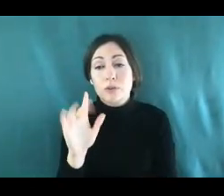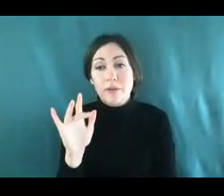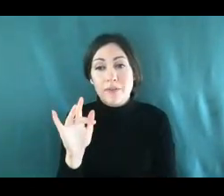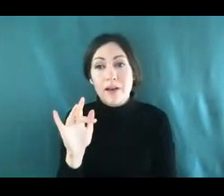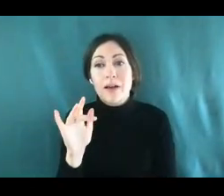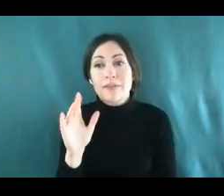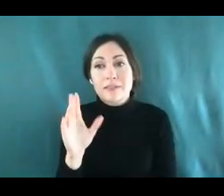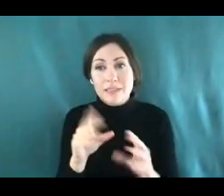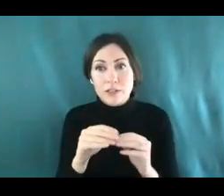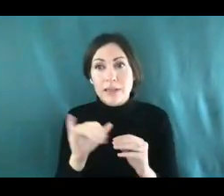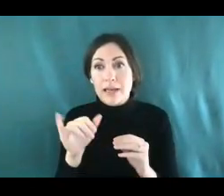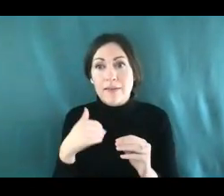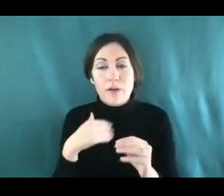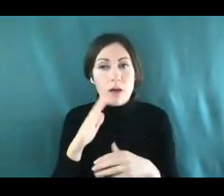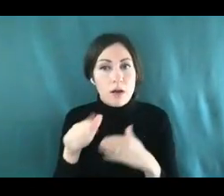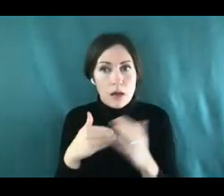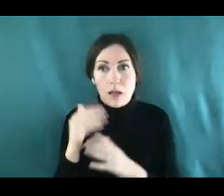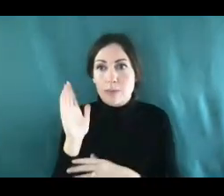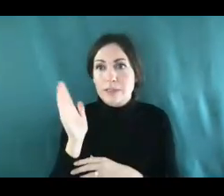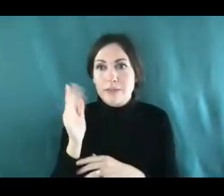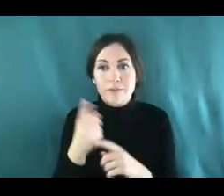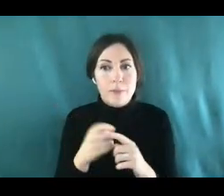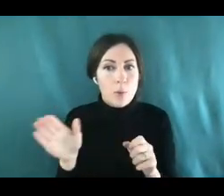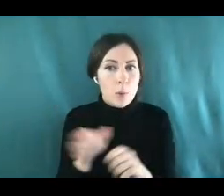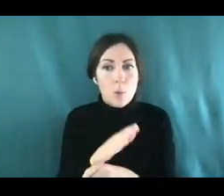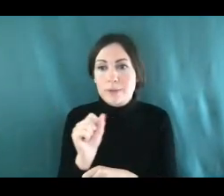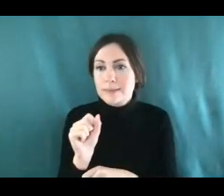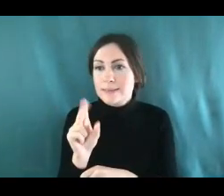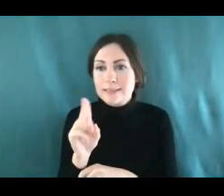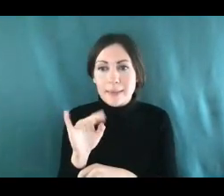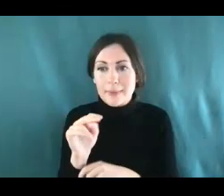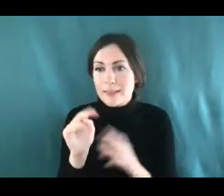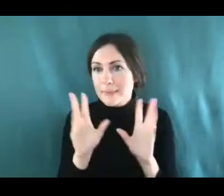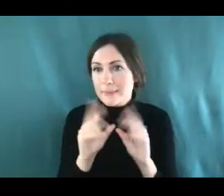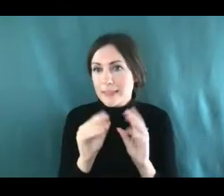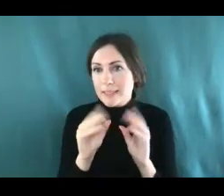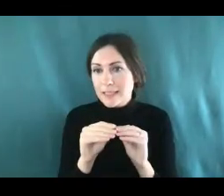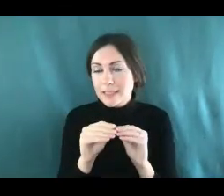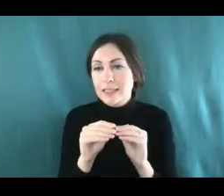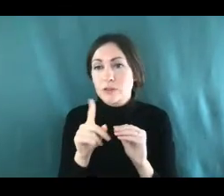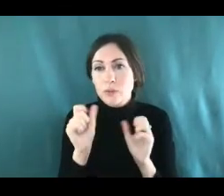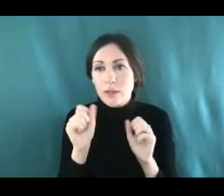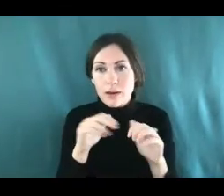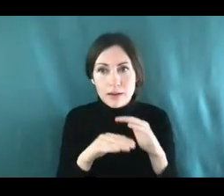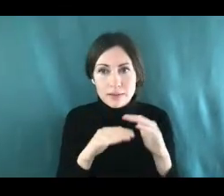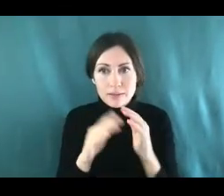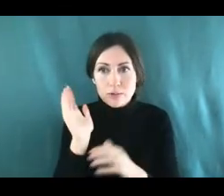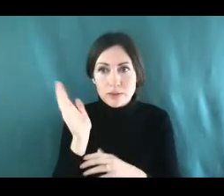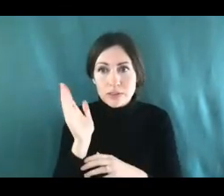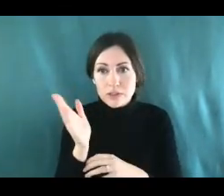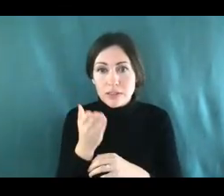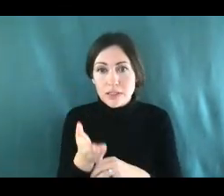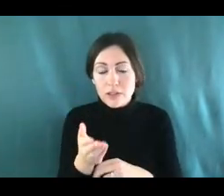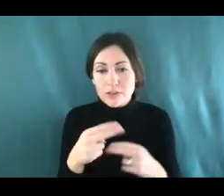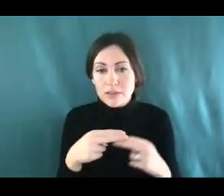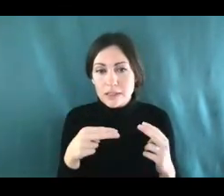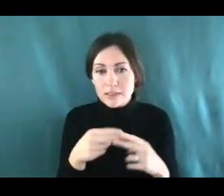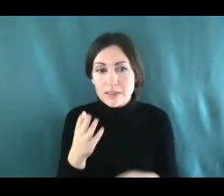for the whole entire summit that were given. And so you're able to access the presentation slides there.